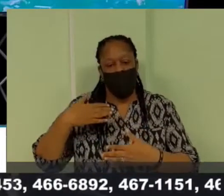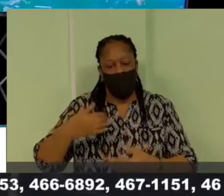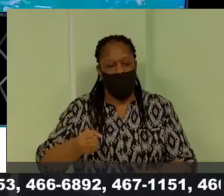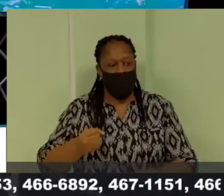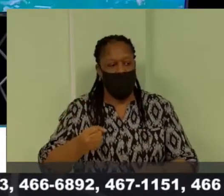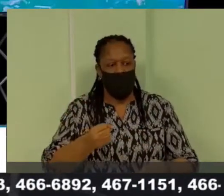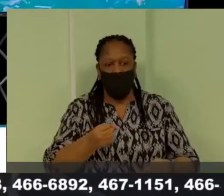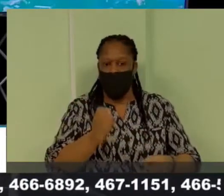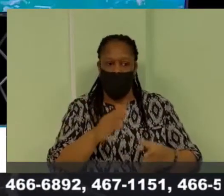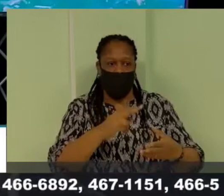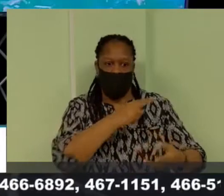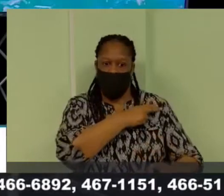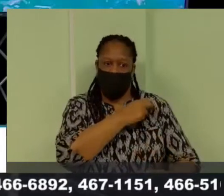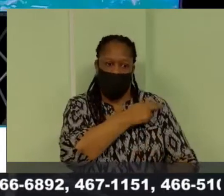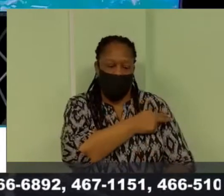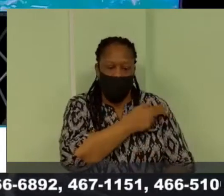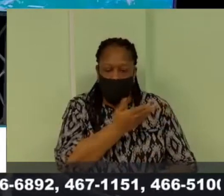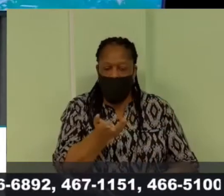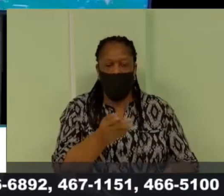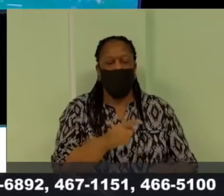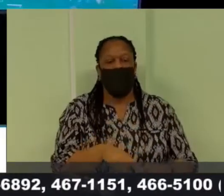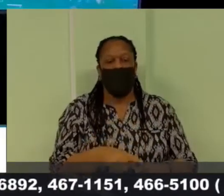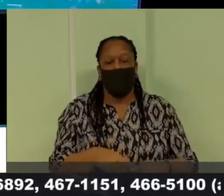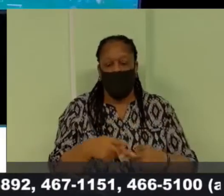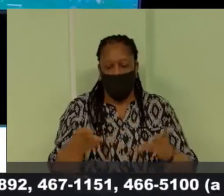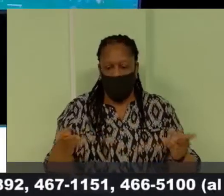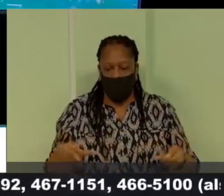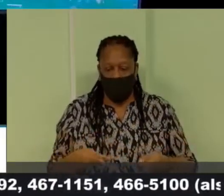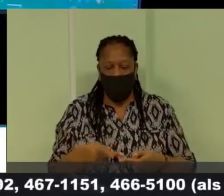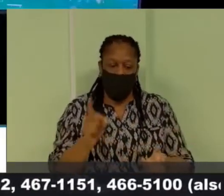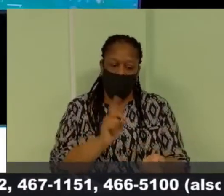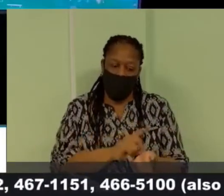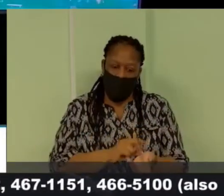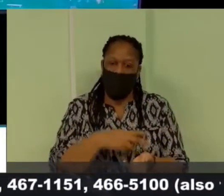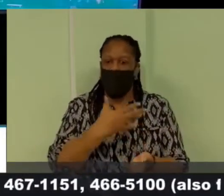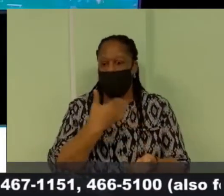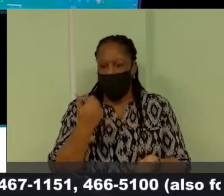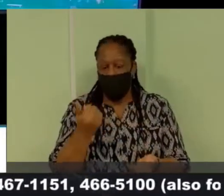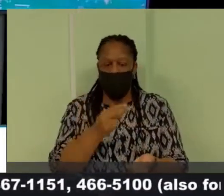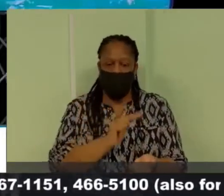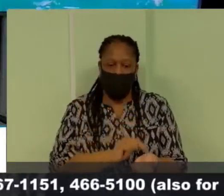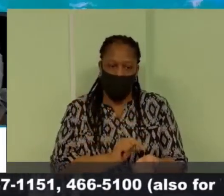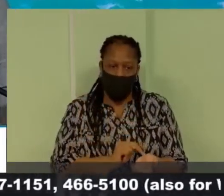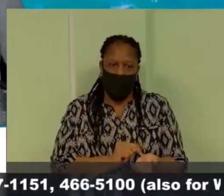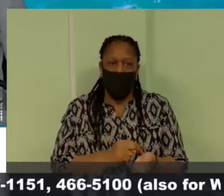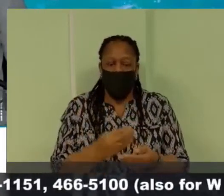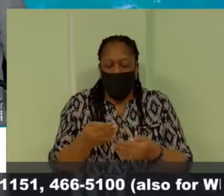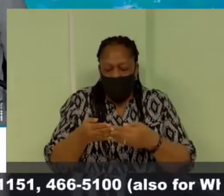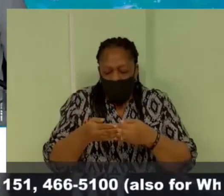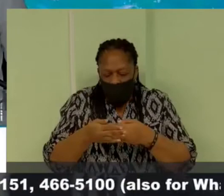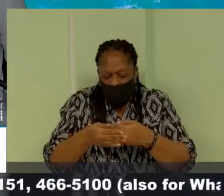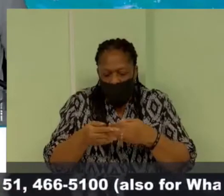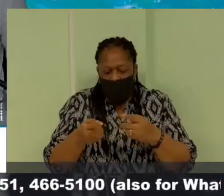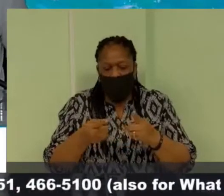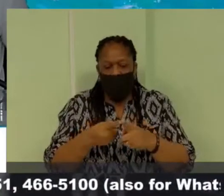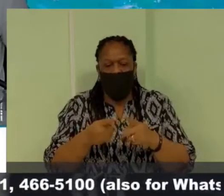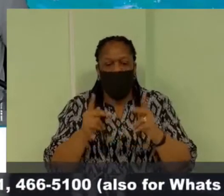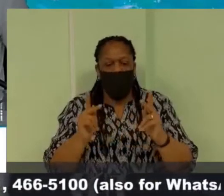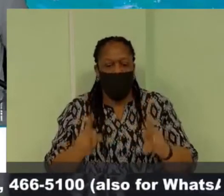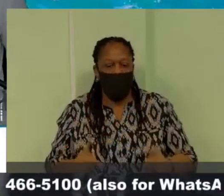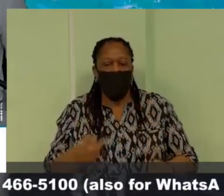institutions, particularly the anesthesiologists and the doctors and nurses who would be working closely with patients who are